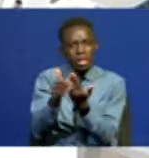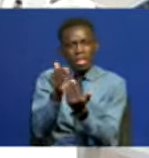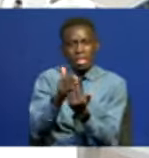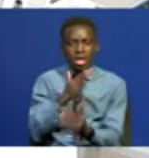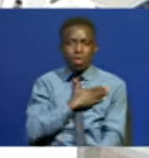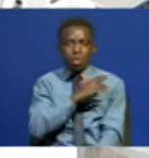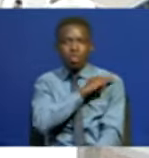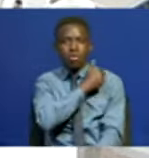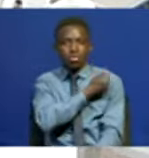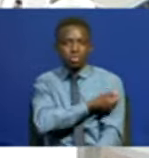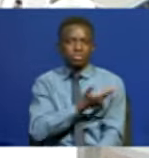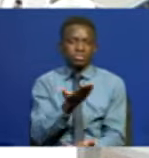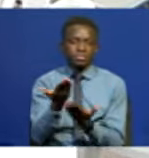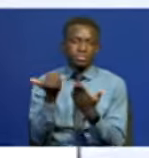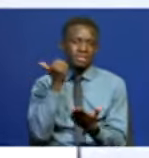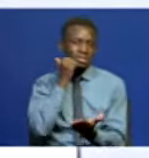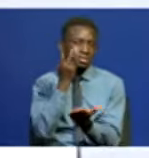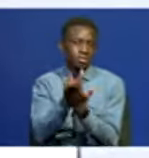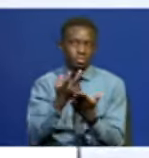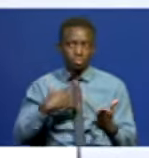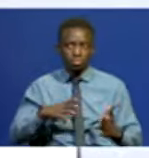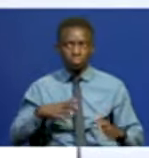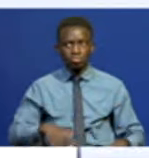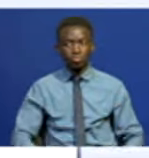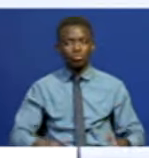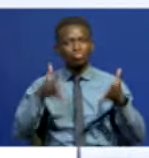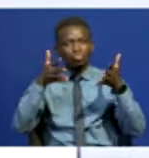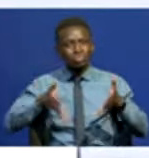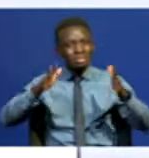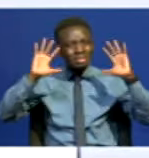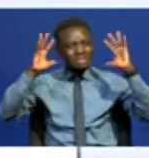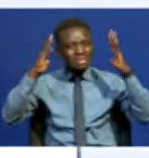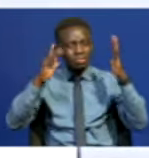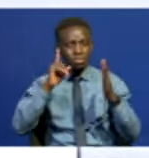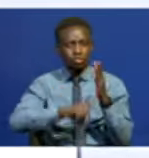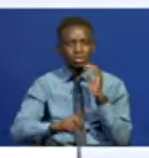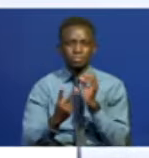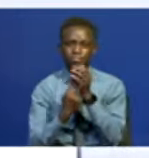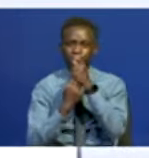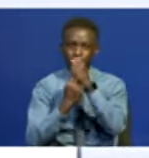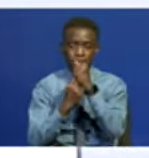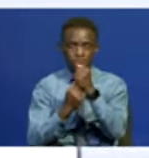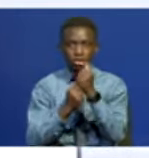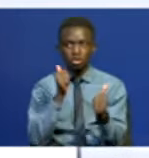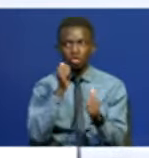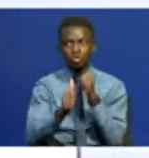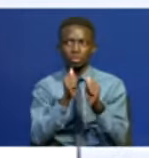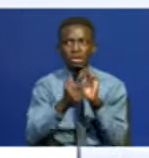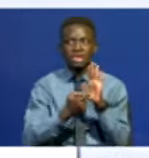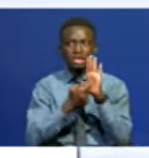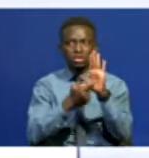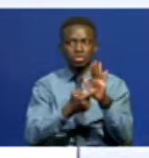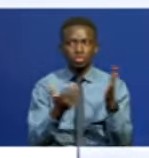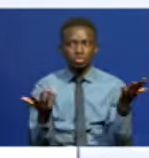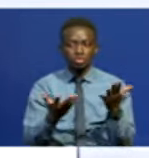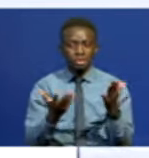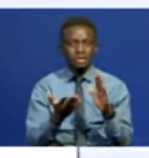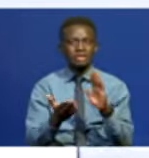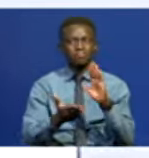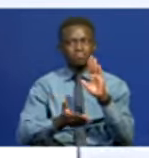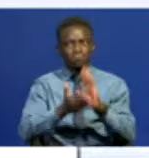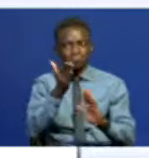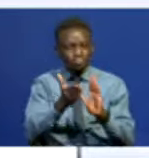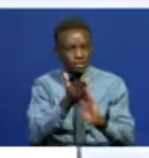Today, we are here to celebrate a remarkable partnership, one that exemplifies the true spirit of the corporate